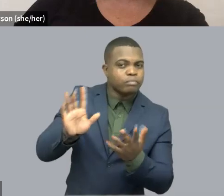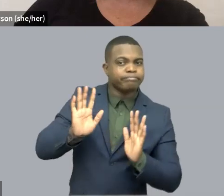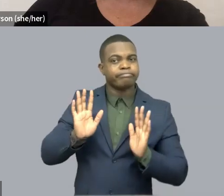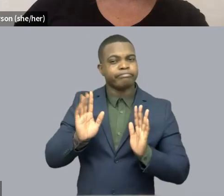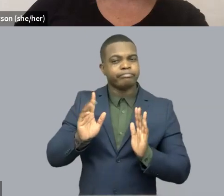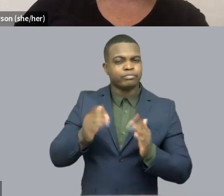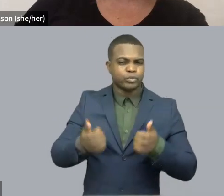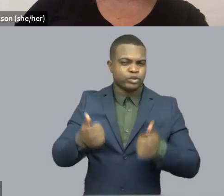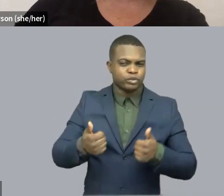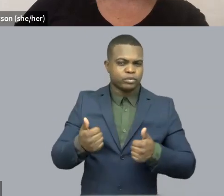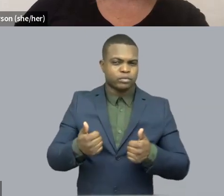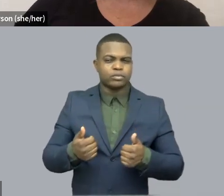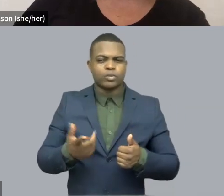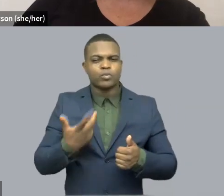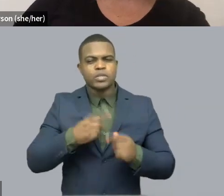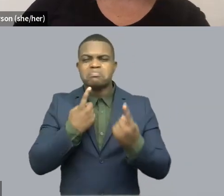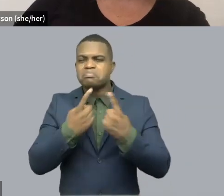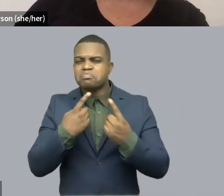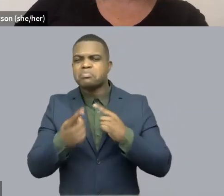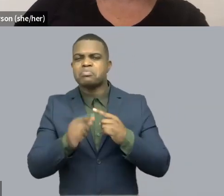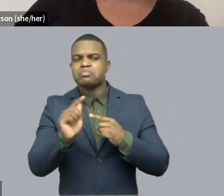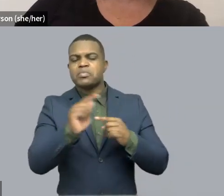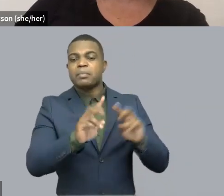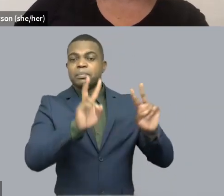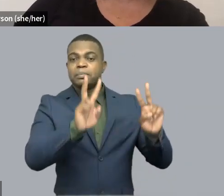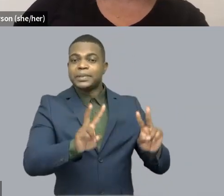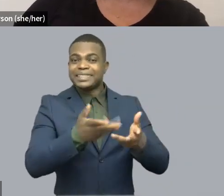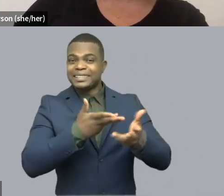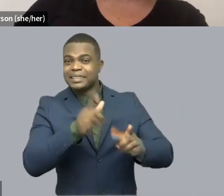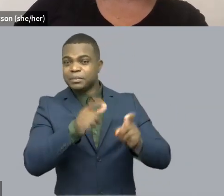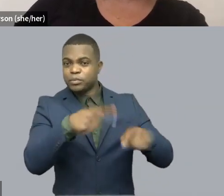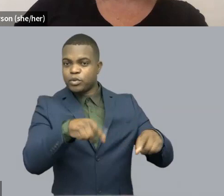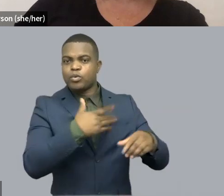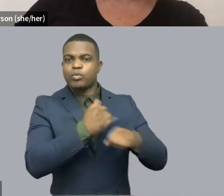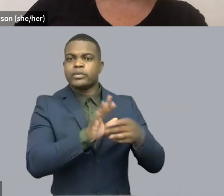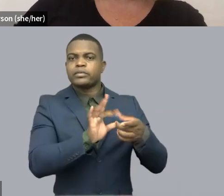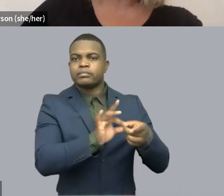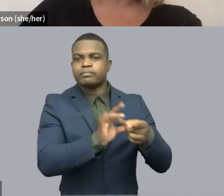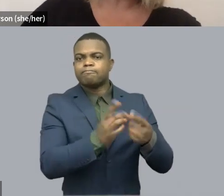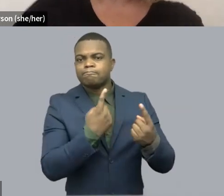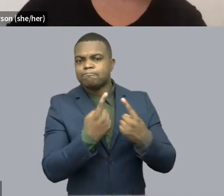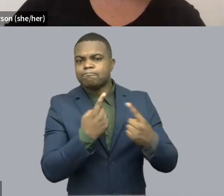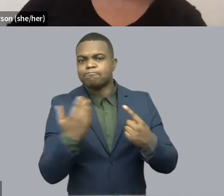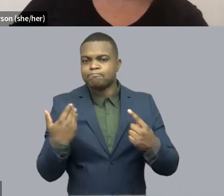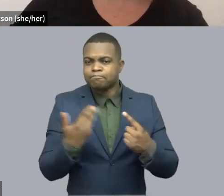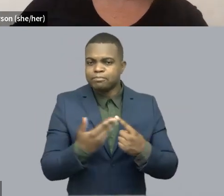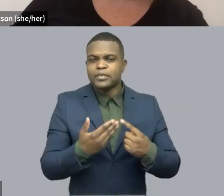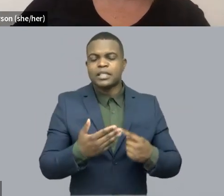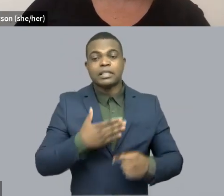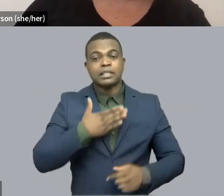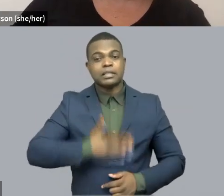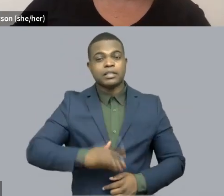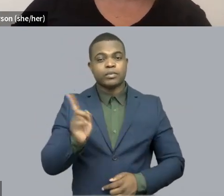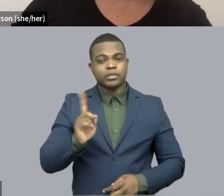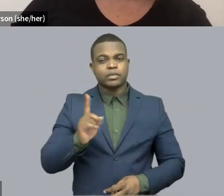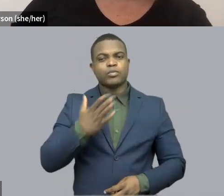for, building schools, or so it's really a different type